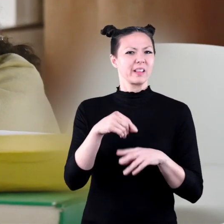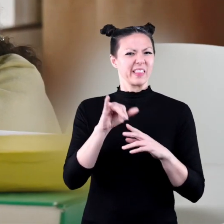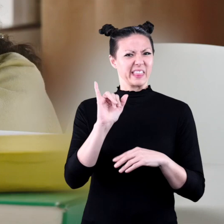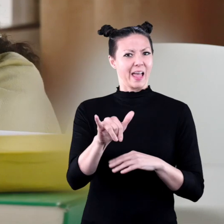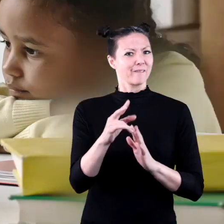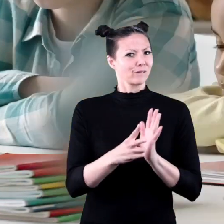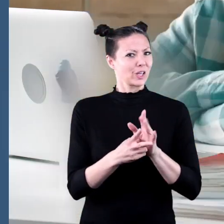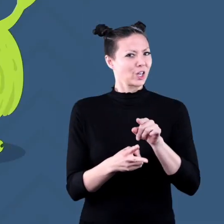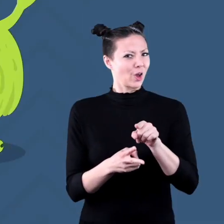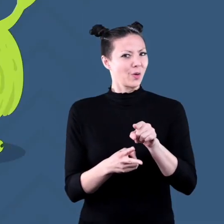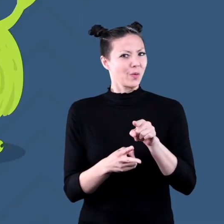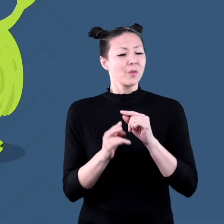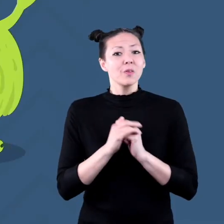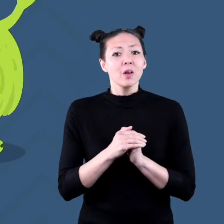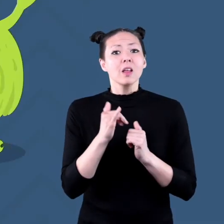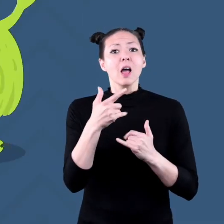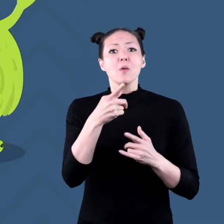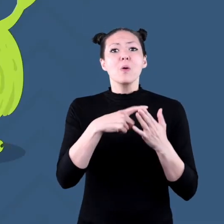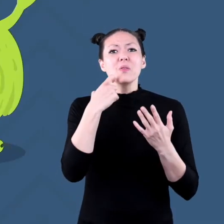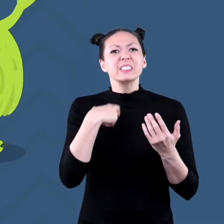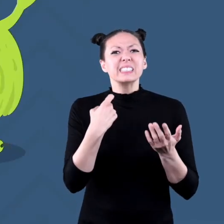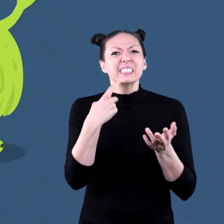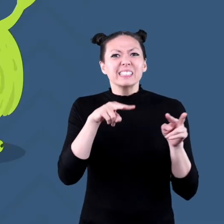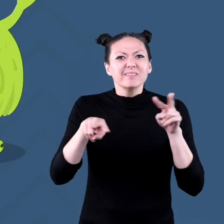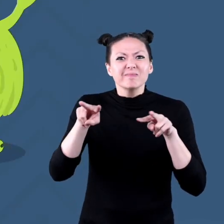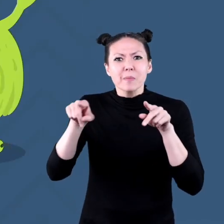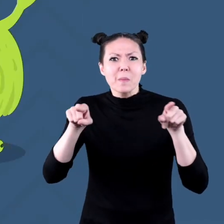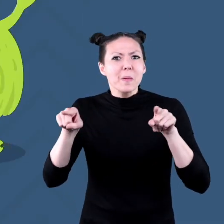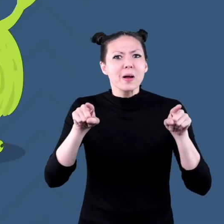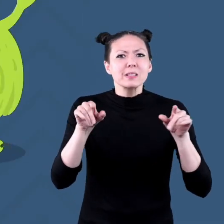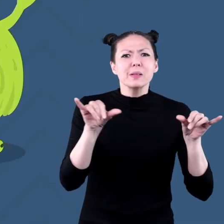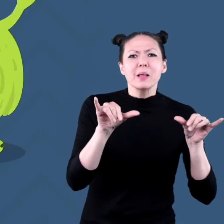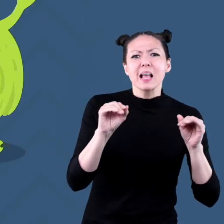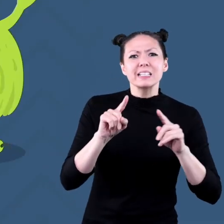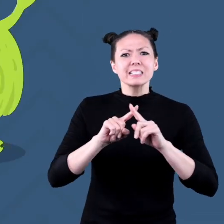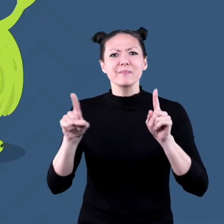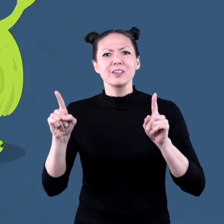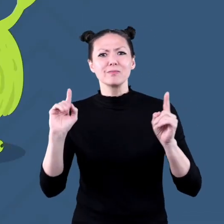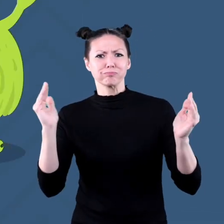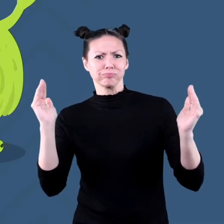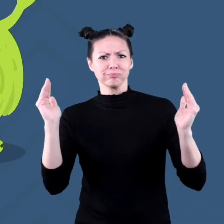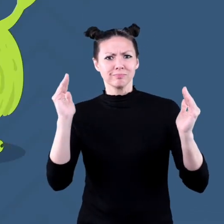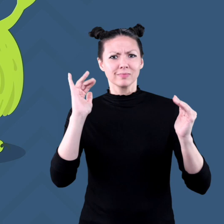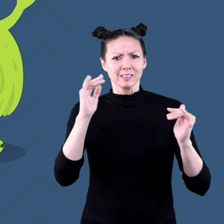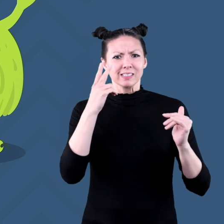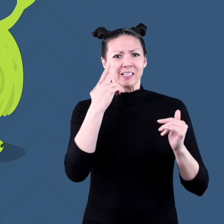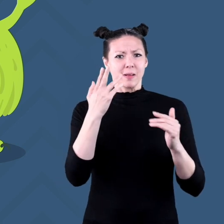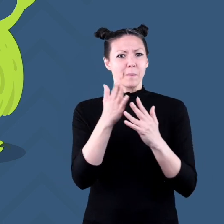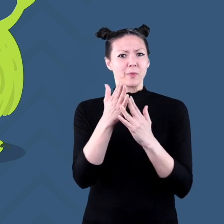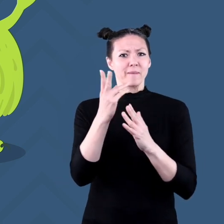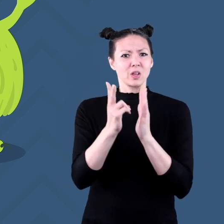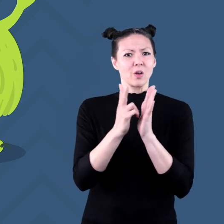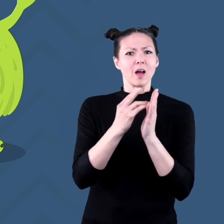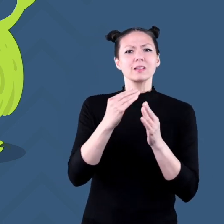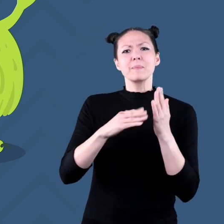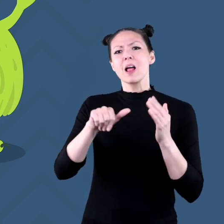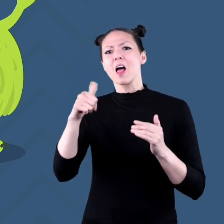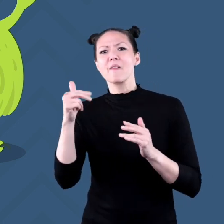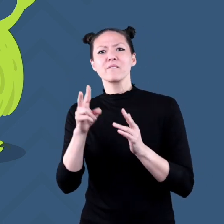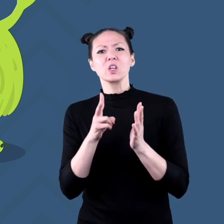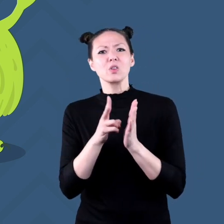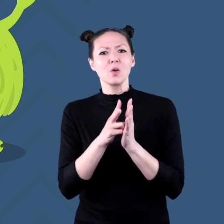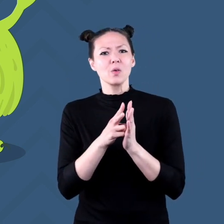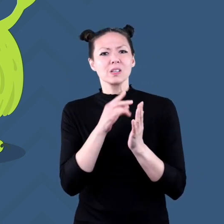this video. What we just did by pointing out the similarities and differences between this video and some other